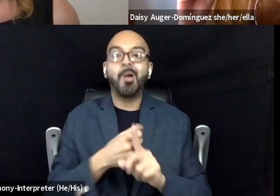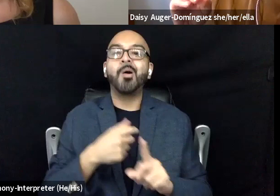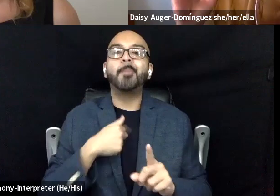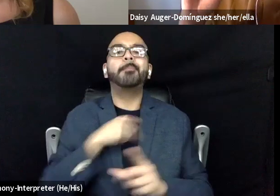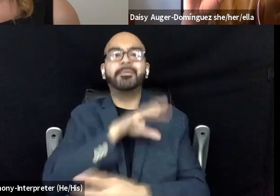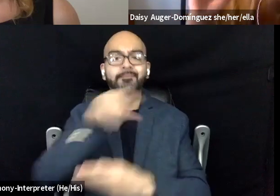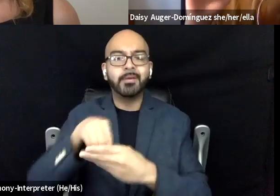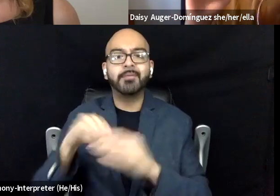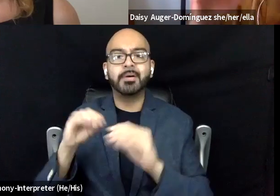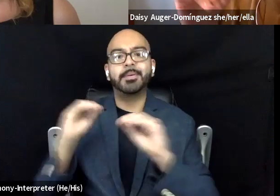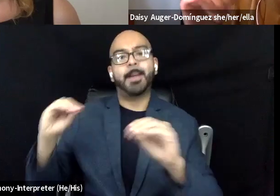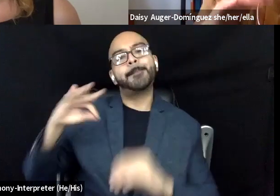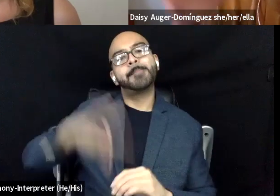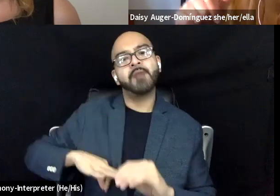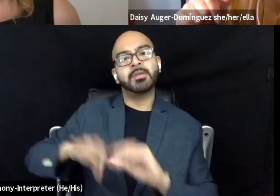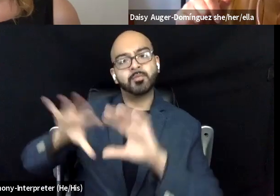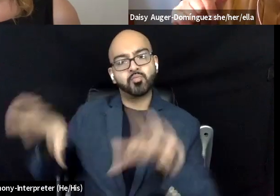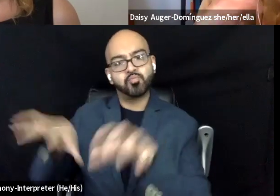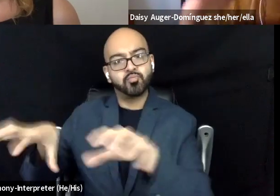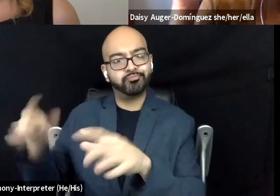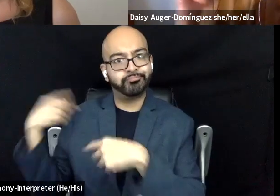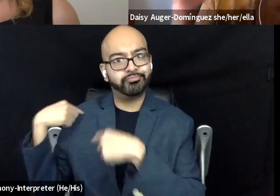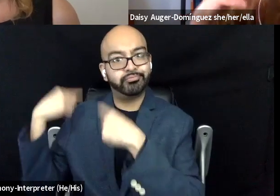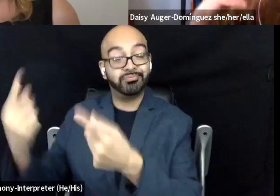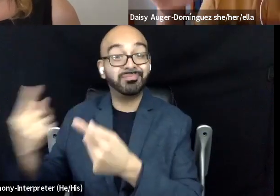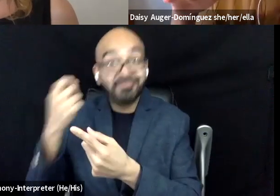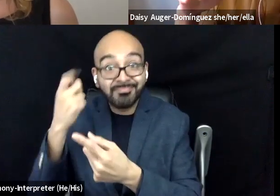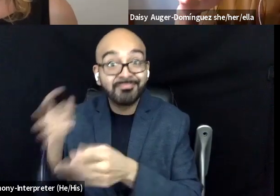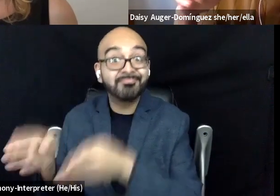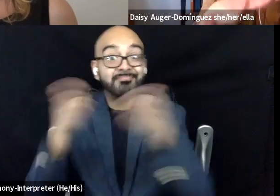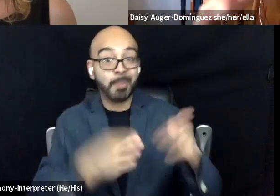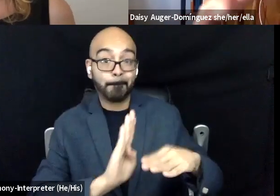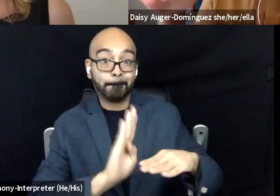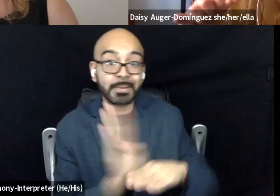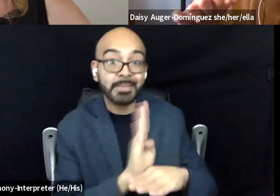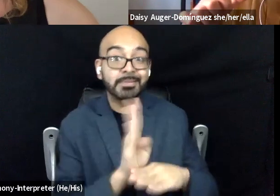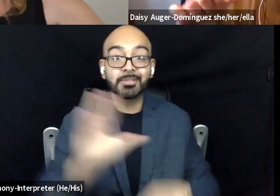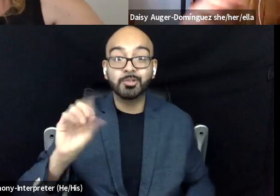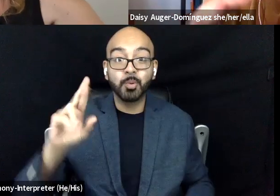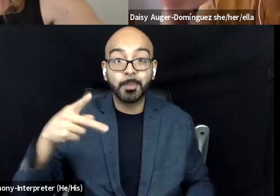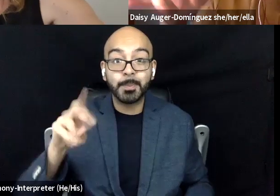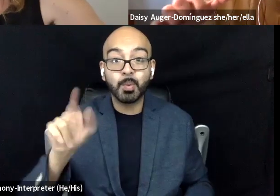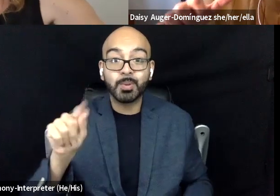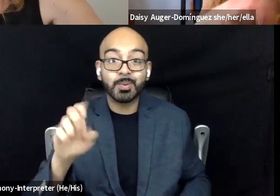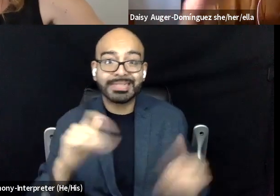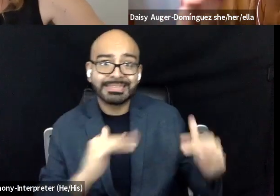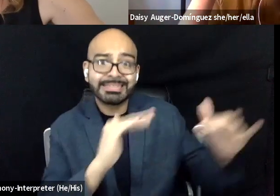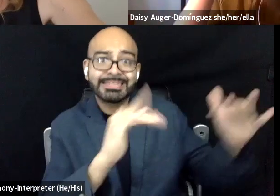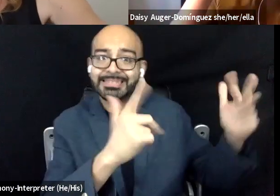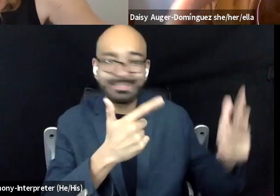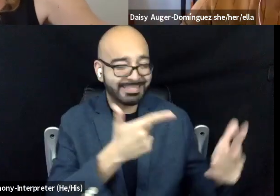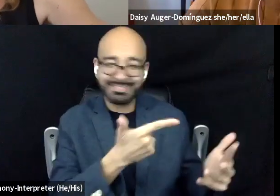for so long, and I didn't know how to navigate the corporate space. That space that to me was the space that needed the most change systemically